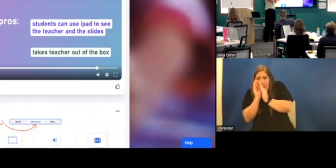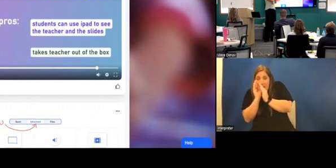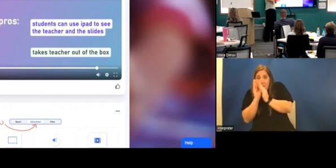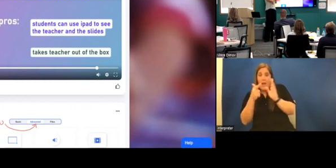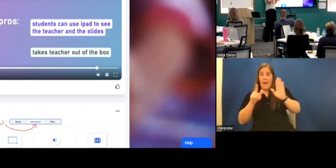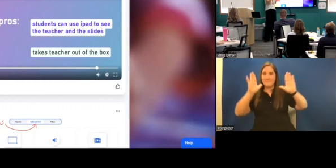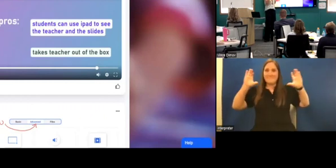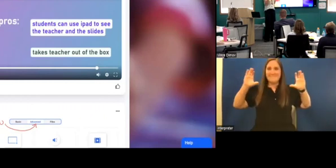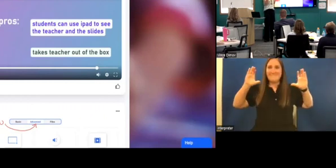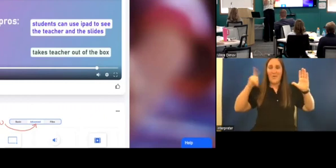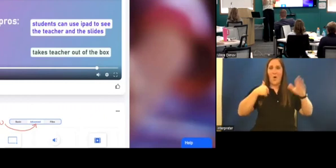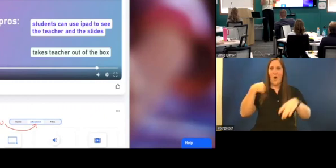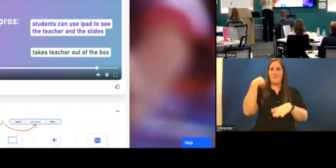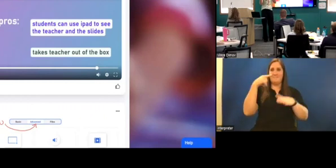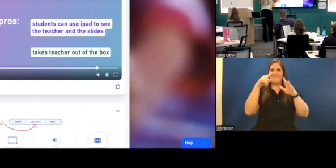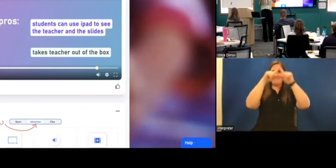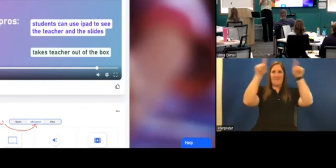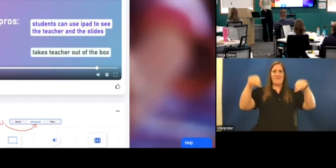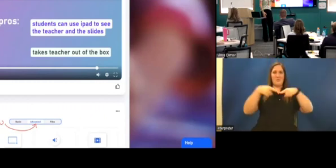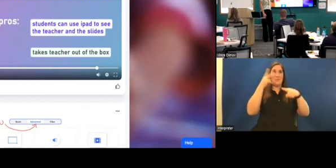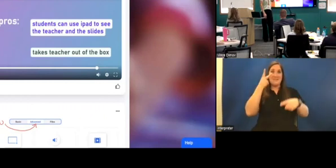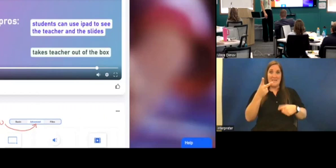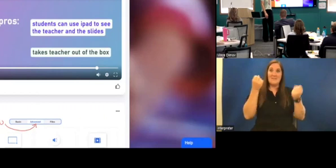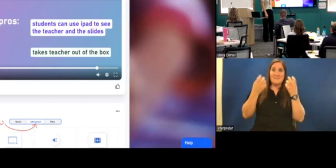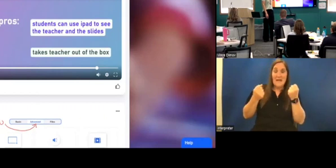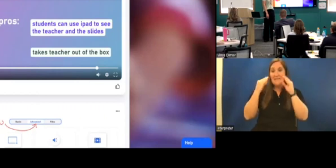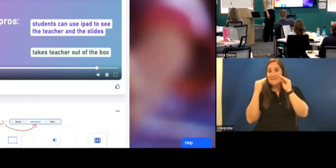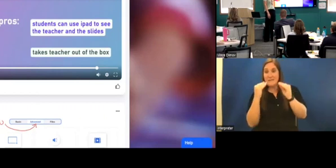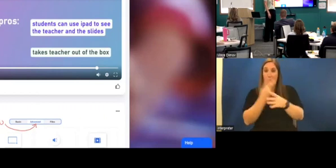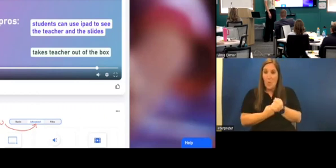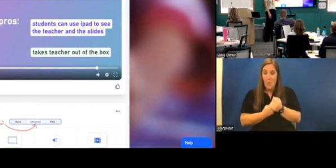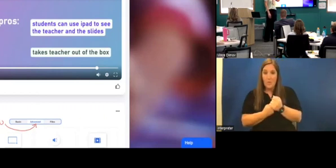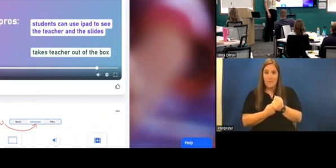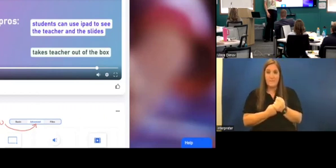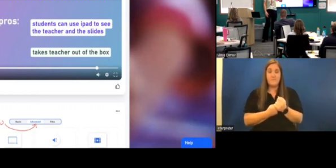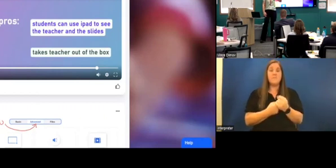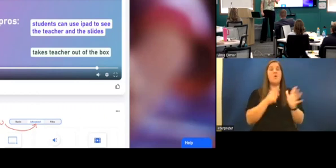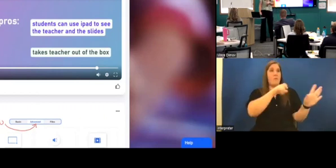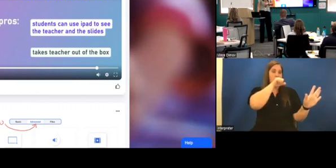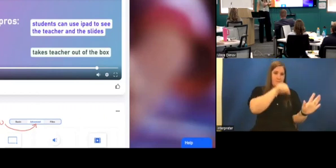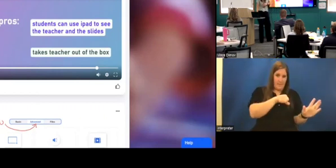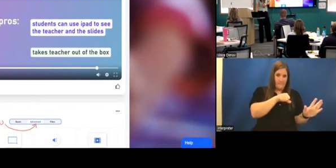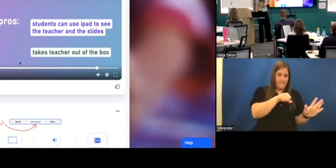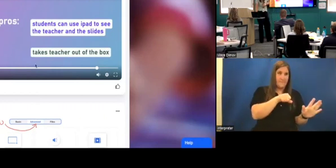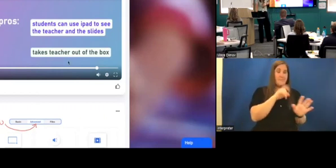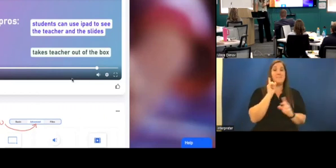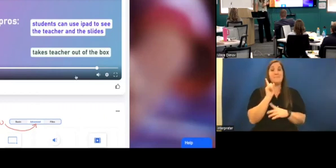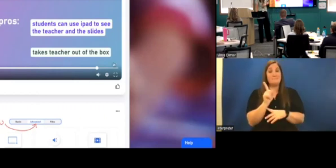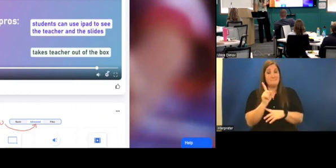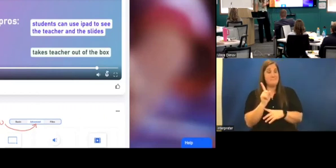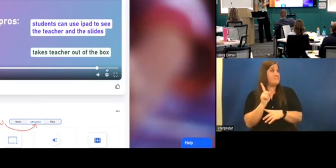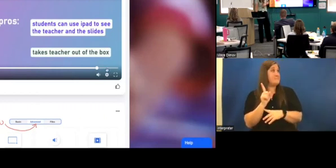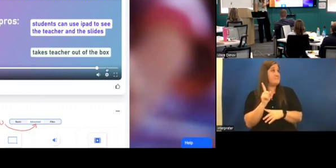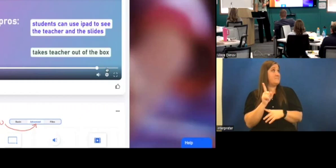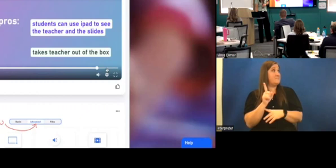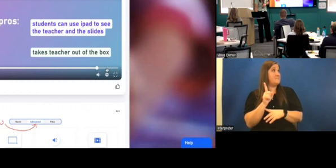on the screen, so all the kiddos can see me signing and teaching them. So that's what I love, right? And